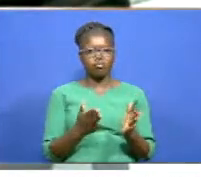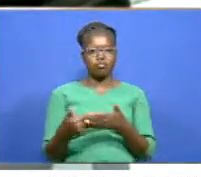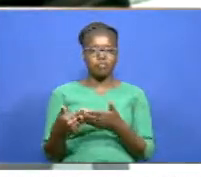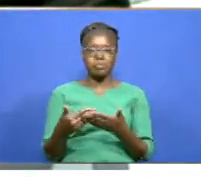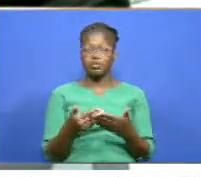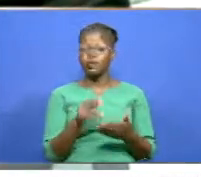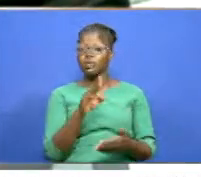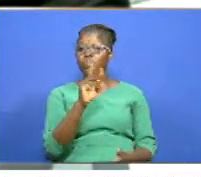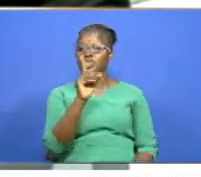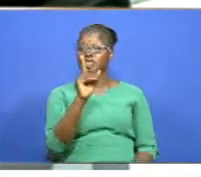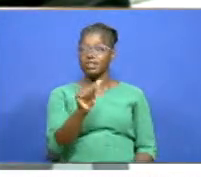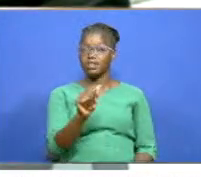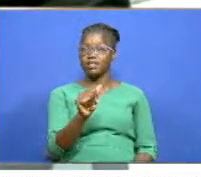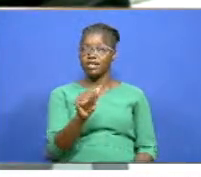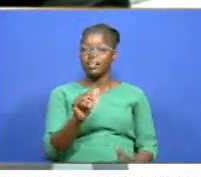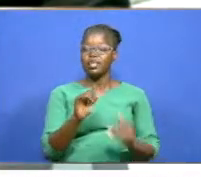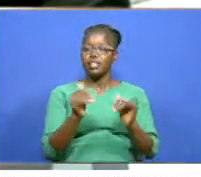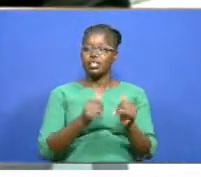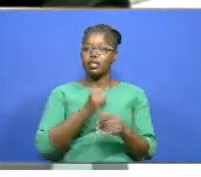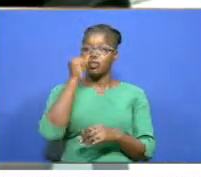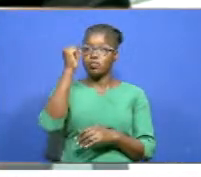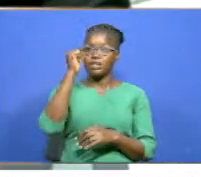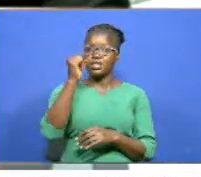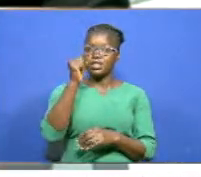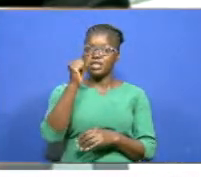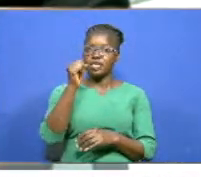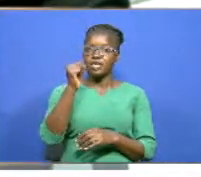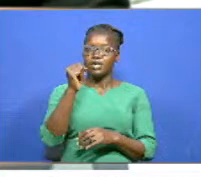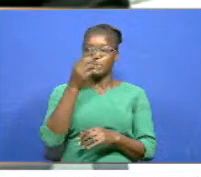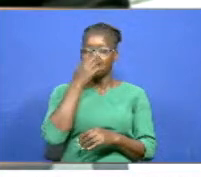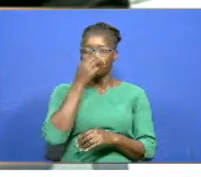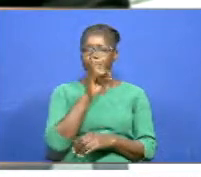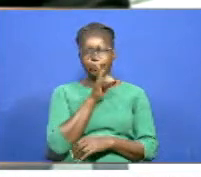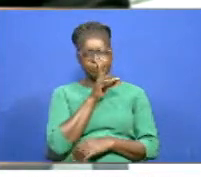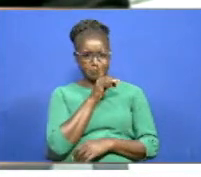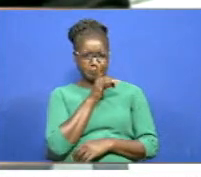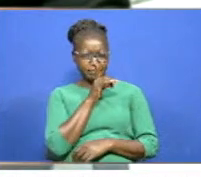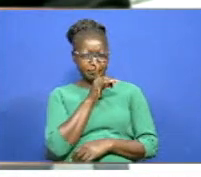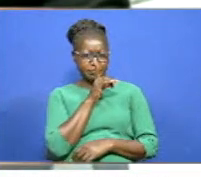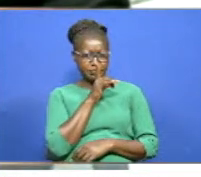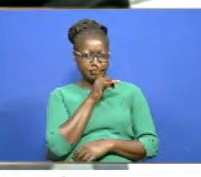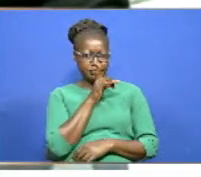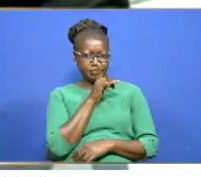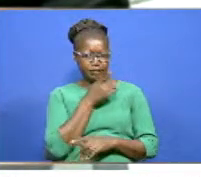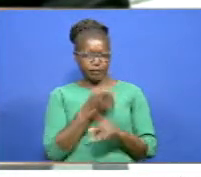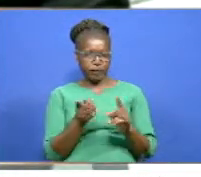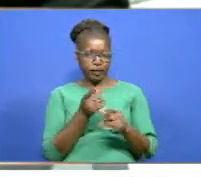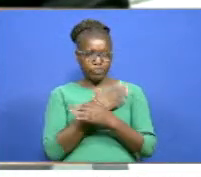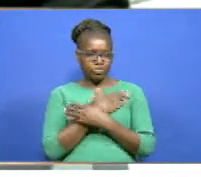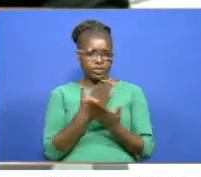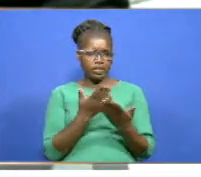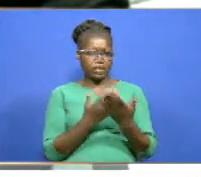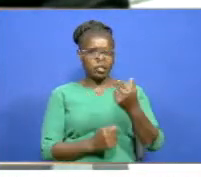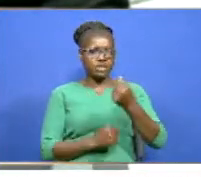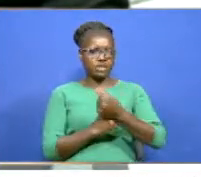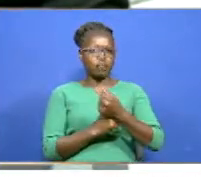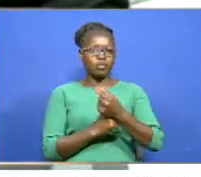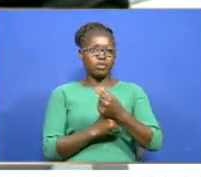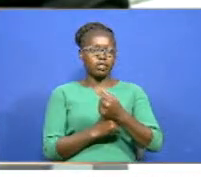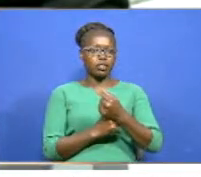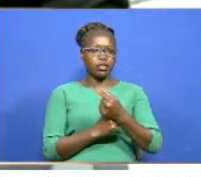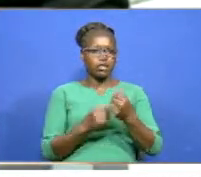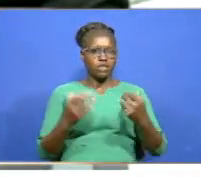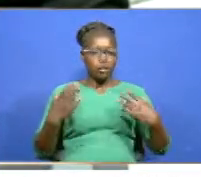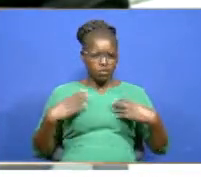In as much as the Deputy President hasn't talked much about it, is that his allies are backing candidates who